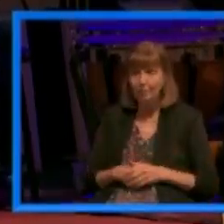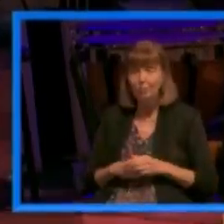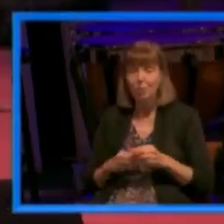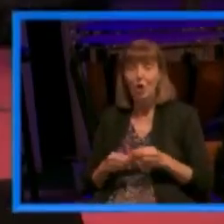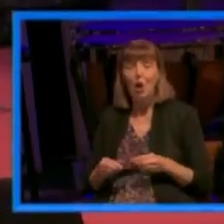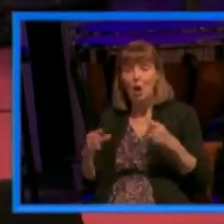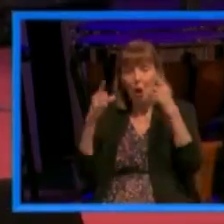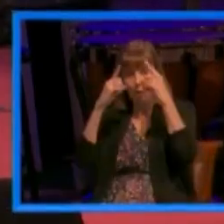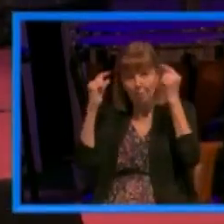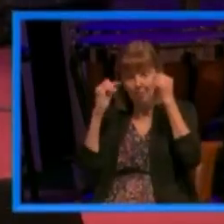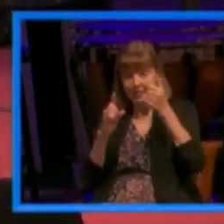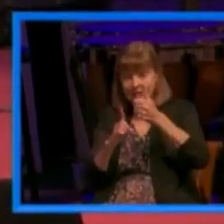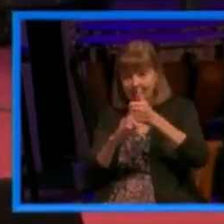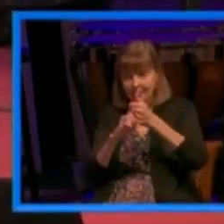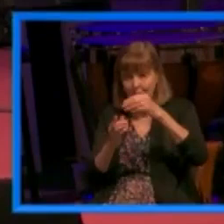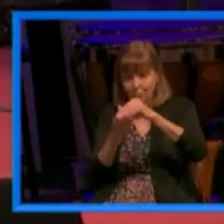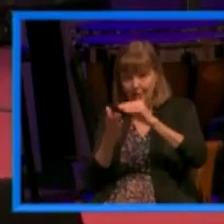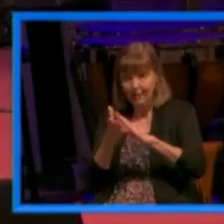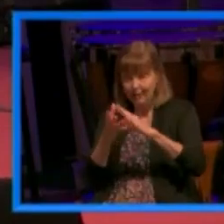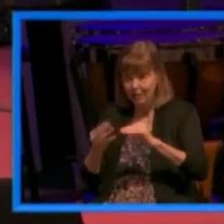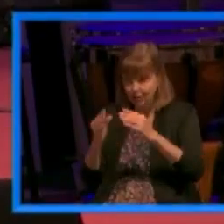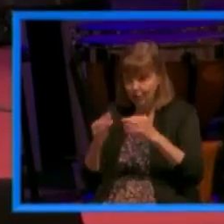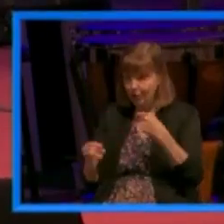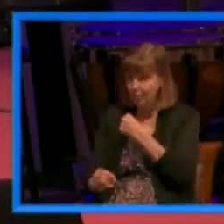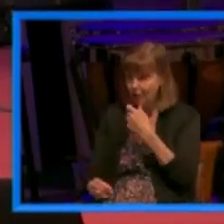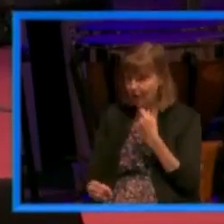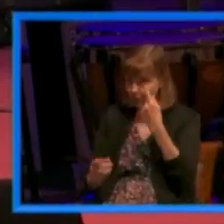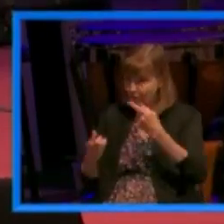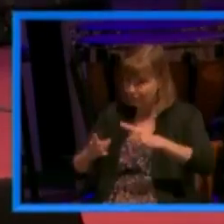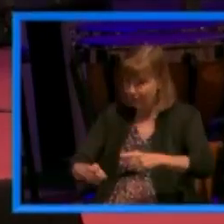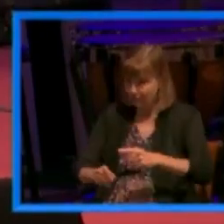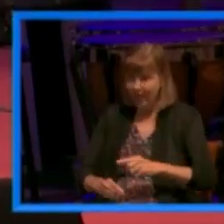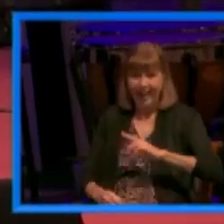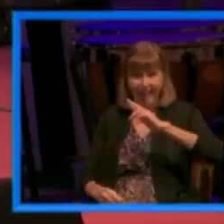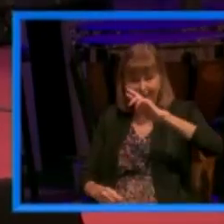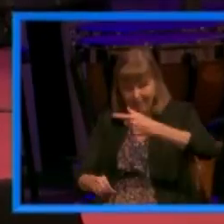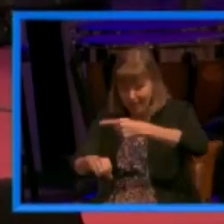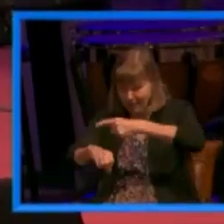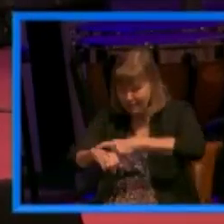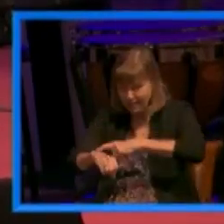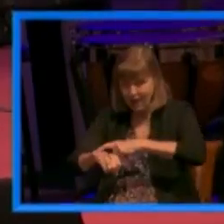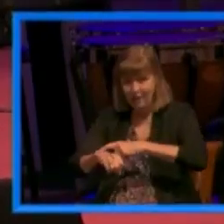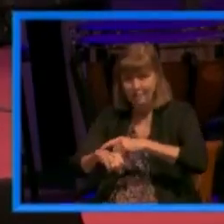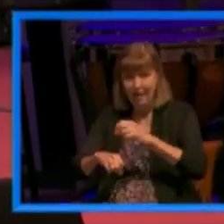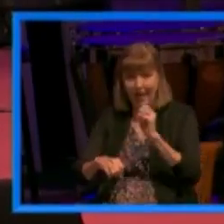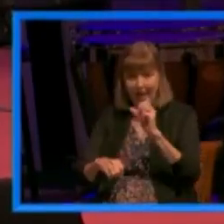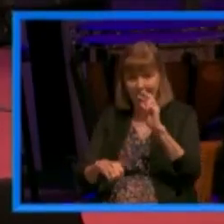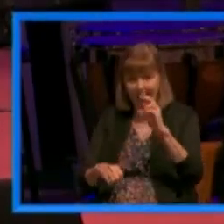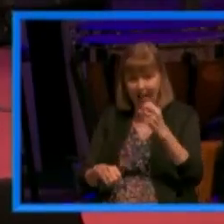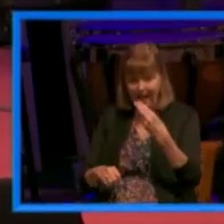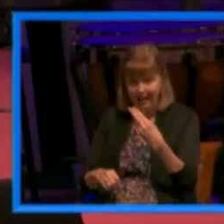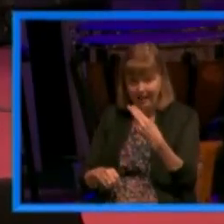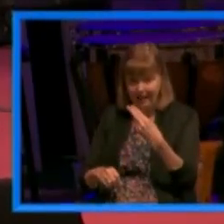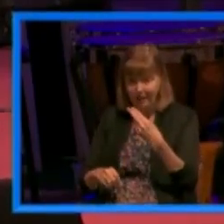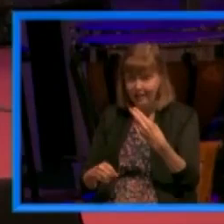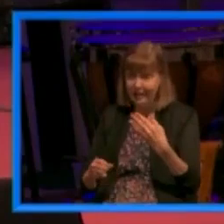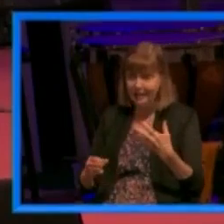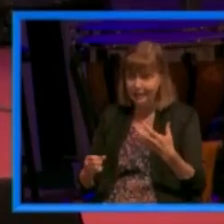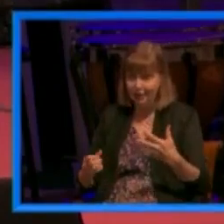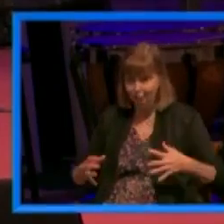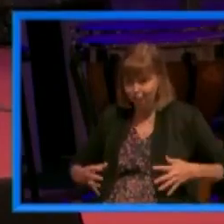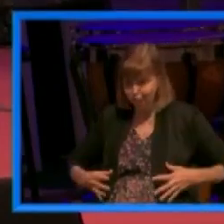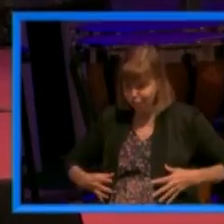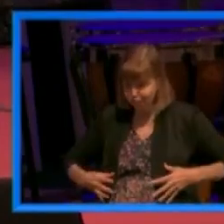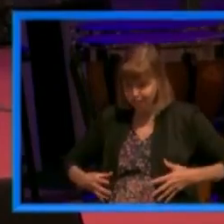sure we understand what's going on. This is the third time that the barrenness of Sarah is mentioned. Sarah has a faith crisis. She has